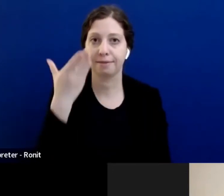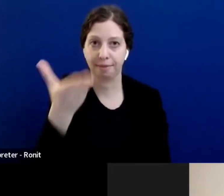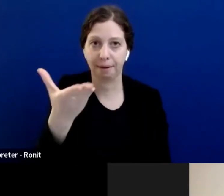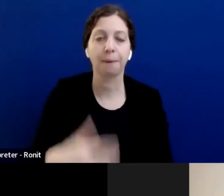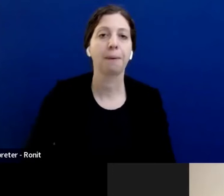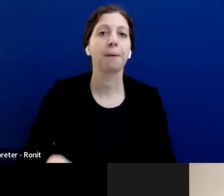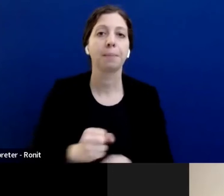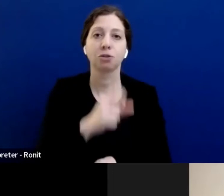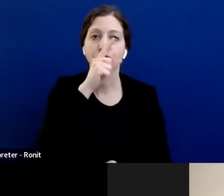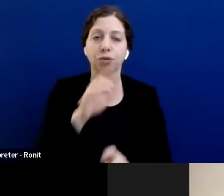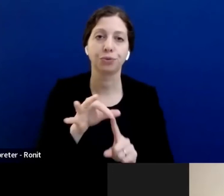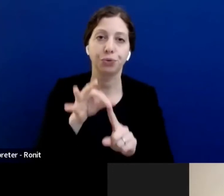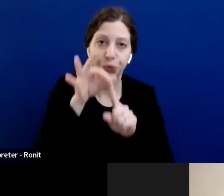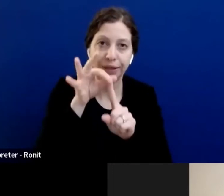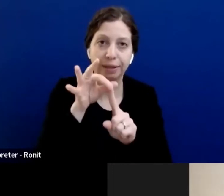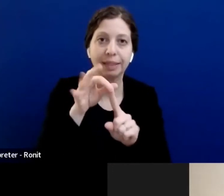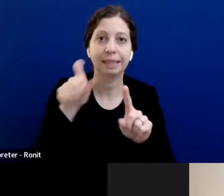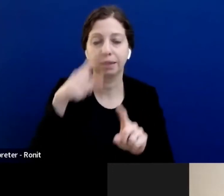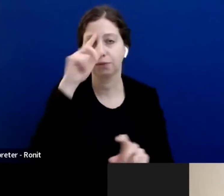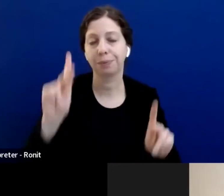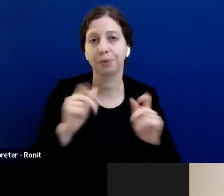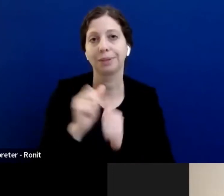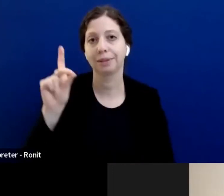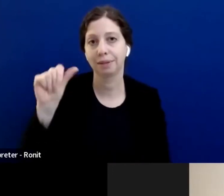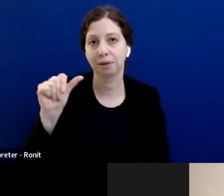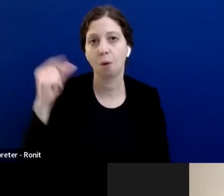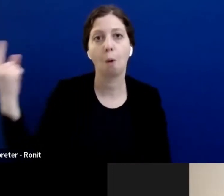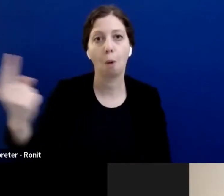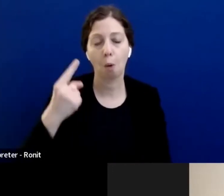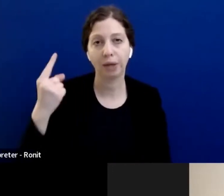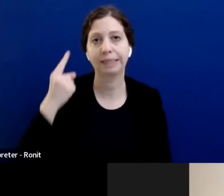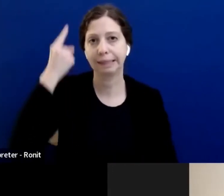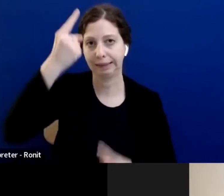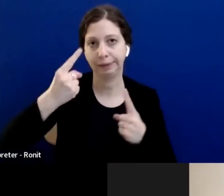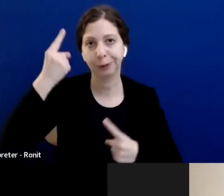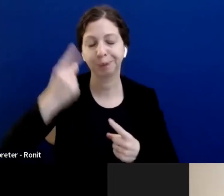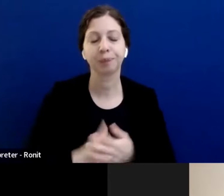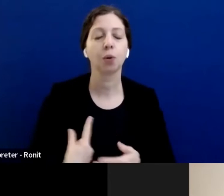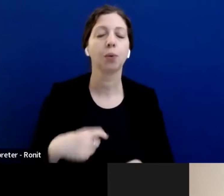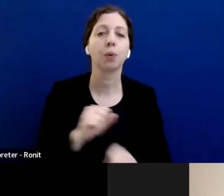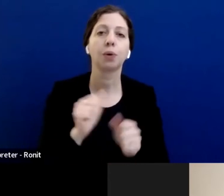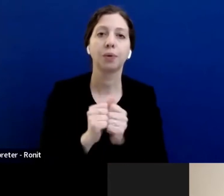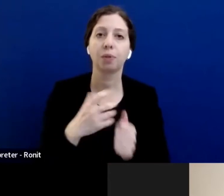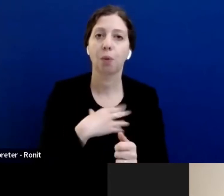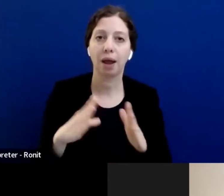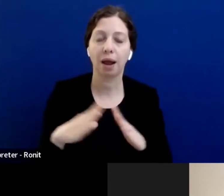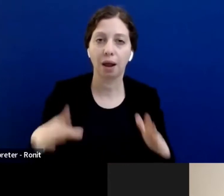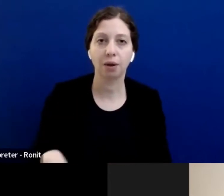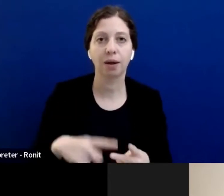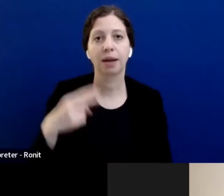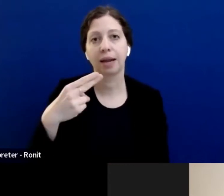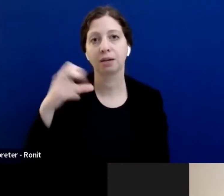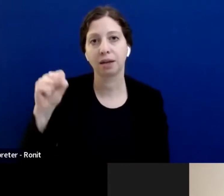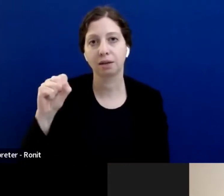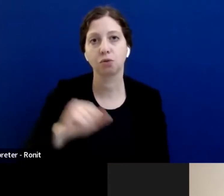sure the unique needs of people with disabilities are always considered. We've worked with the White House, the HHS